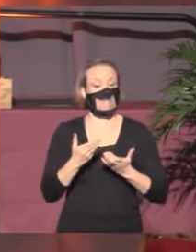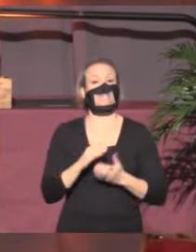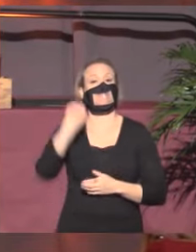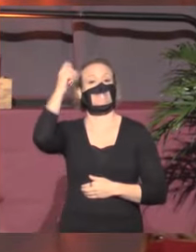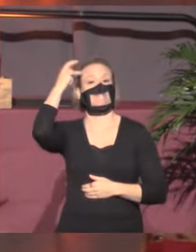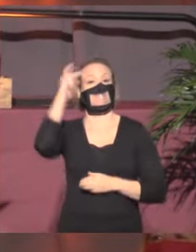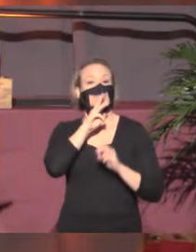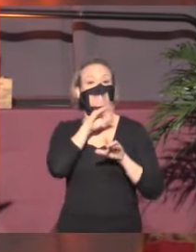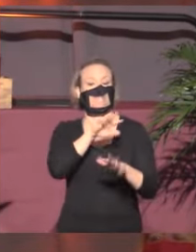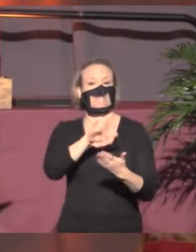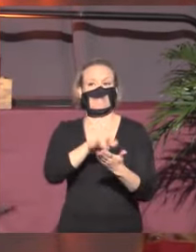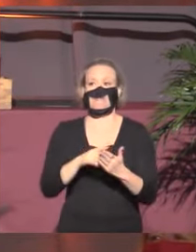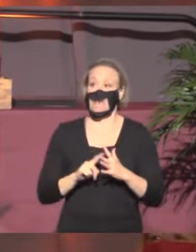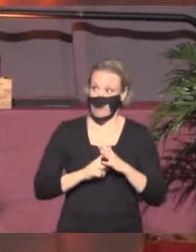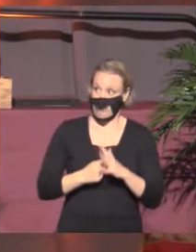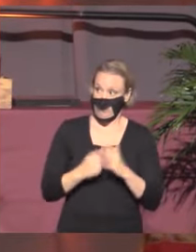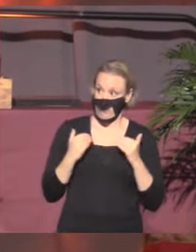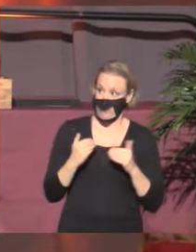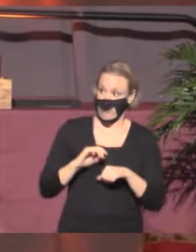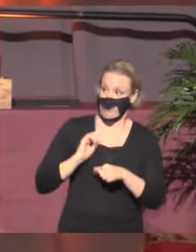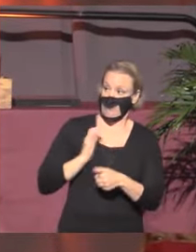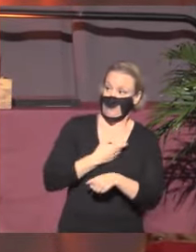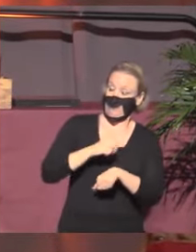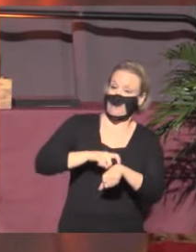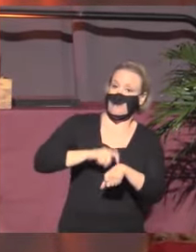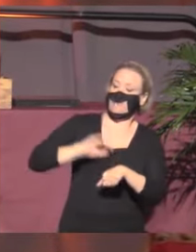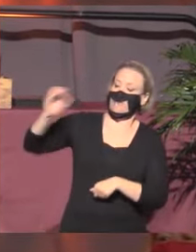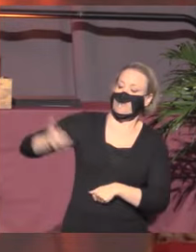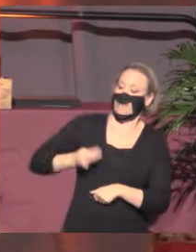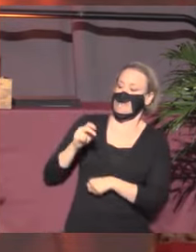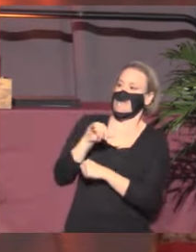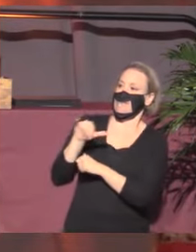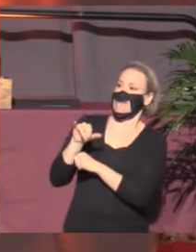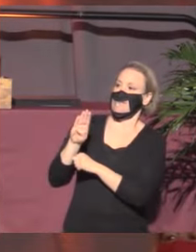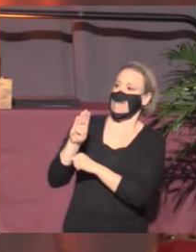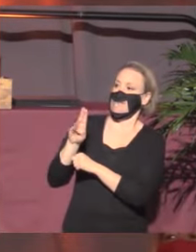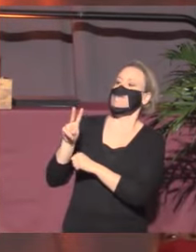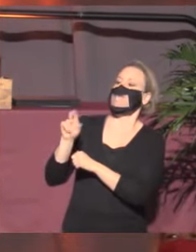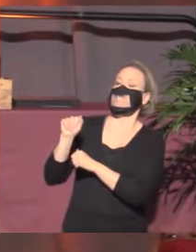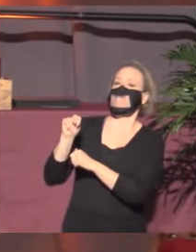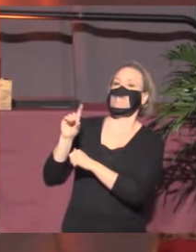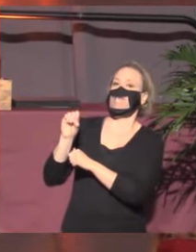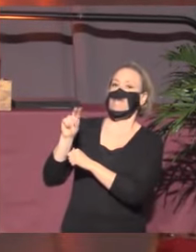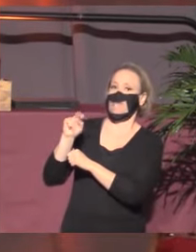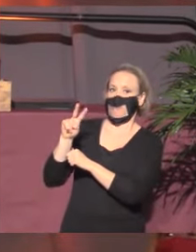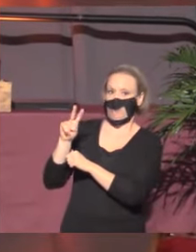we begin our time together today, I'd like to invite Chaplain Nancy Vangerroot to give the